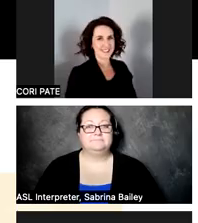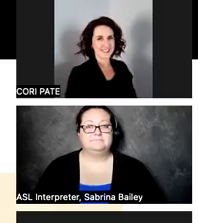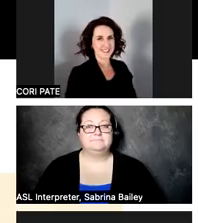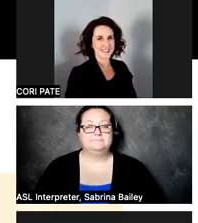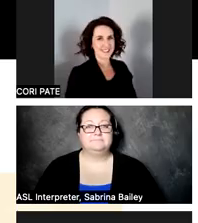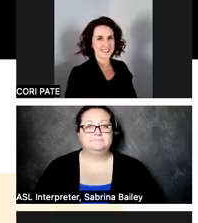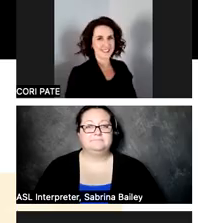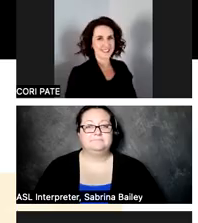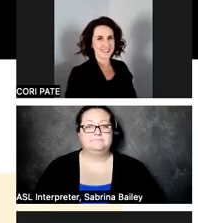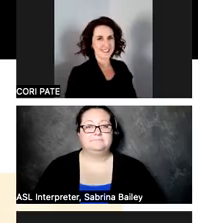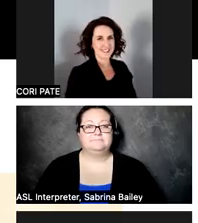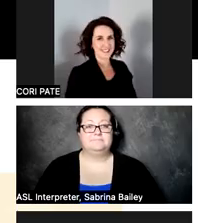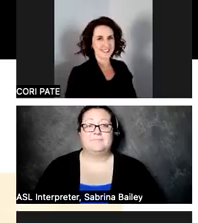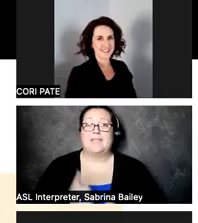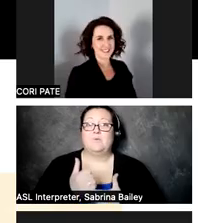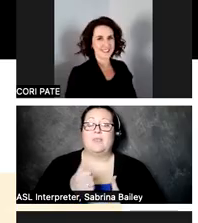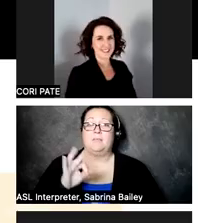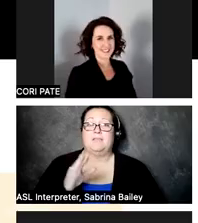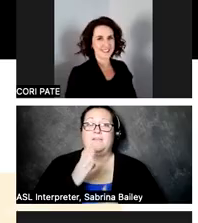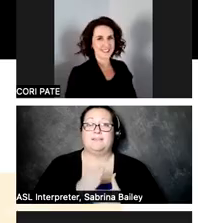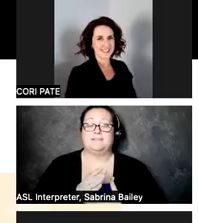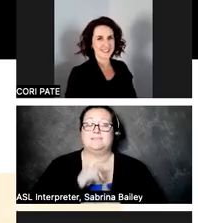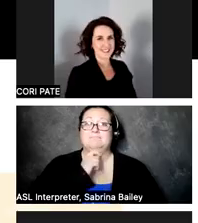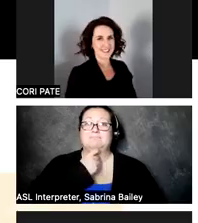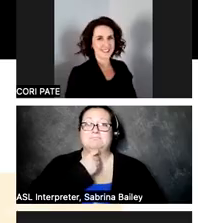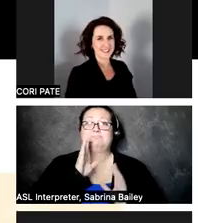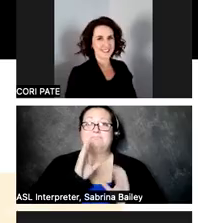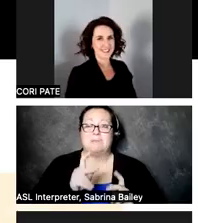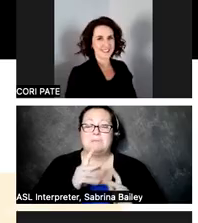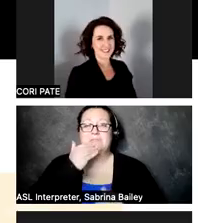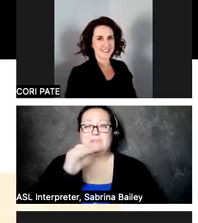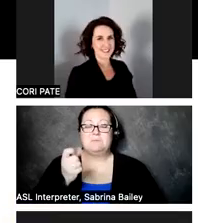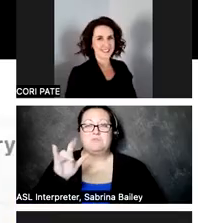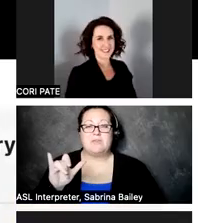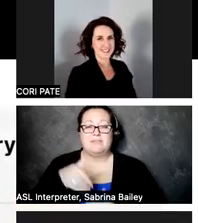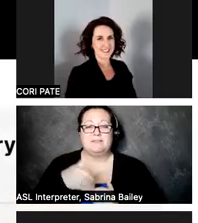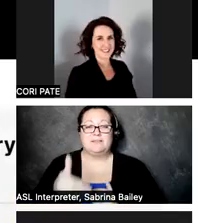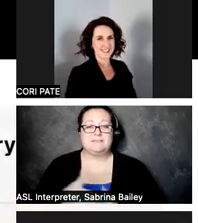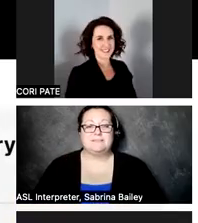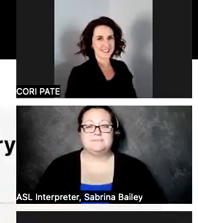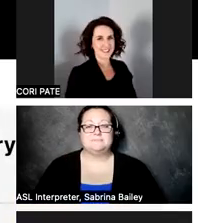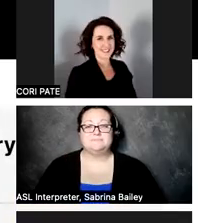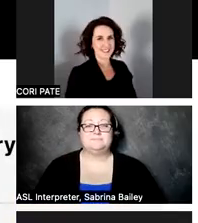Can't help if I'm muted. Sorry about that. All right, thanks, Xiaolei. Next slide, please.